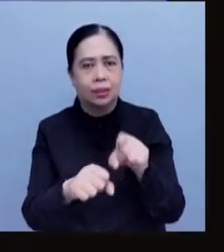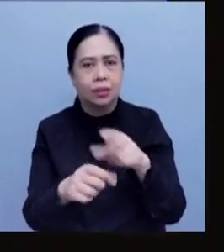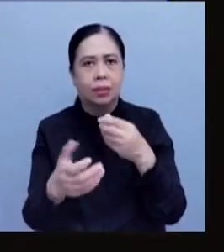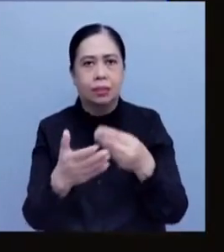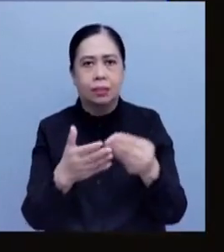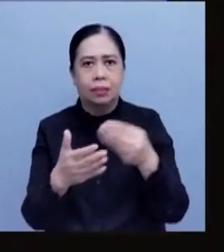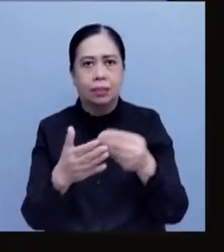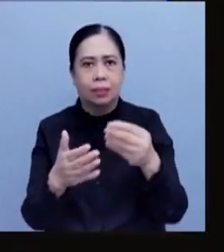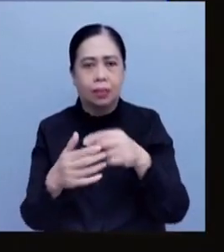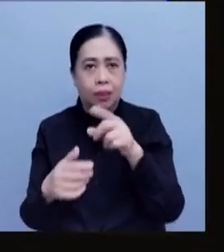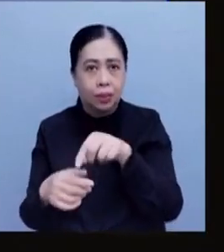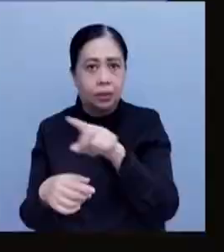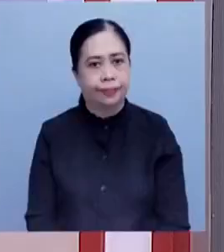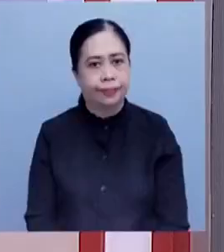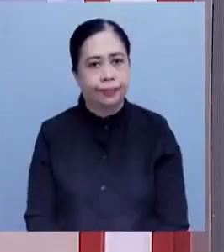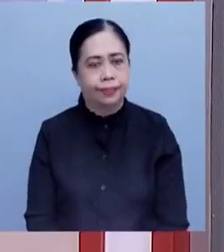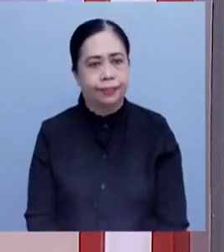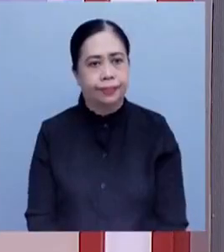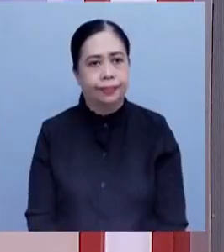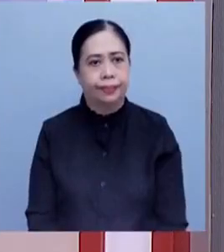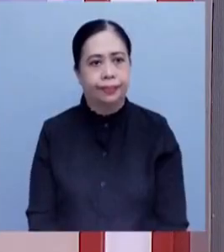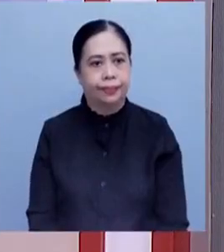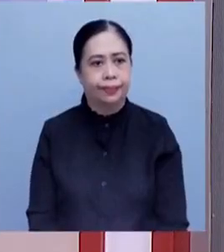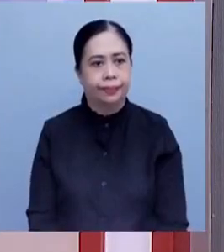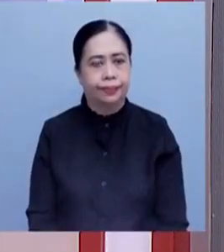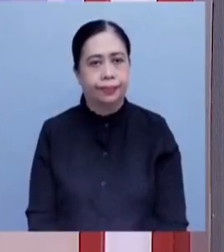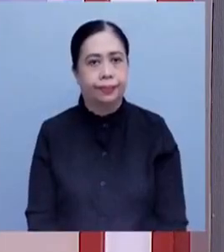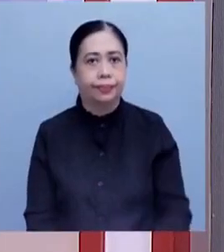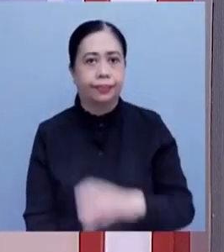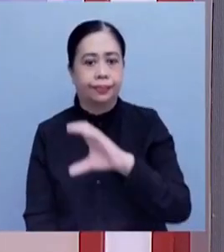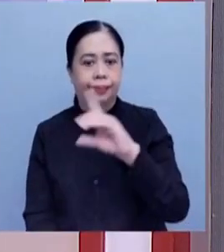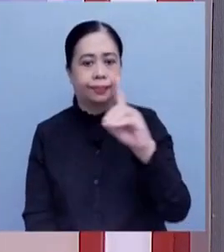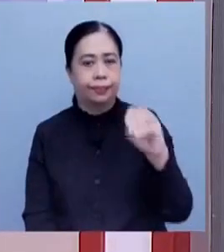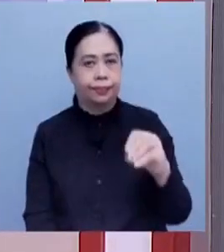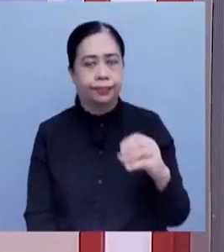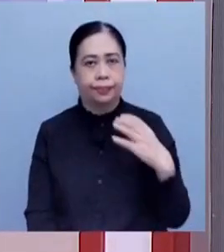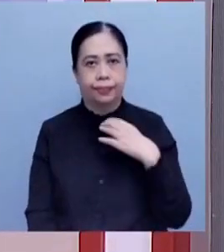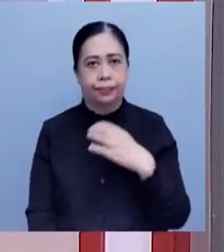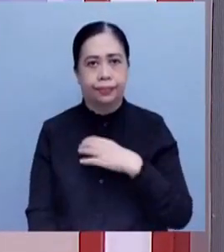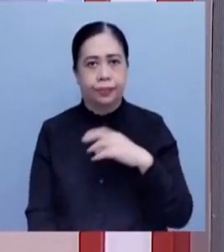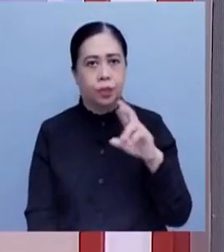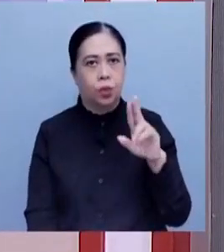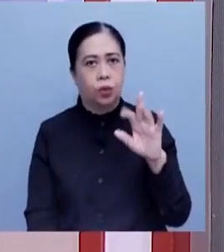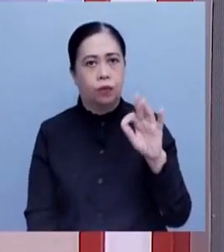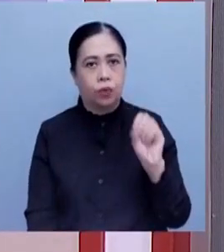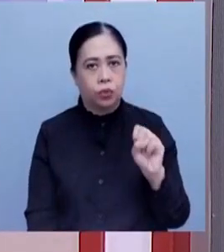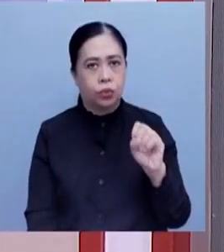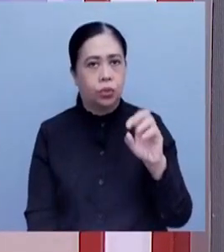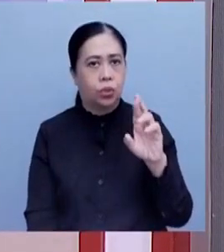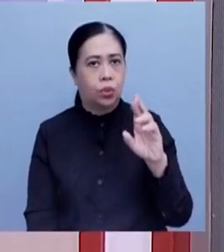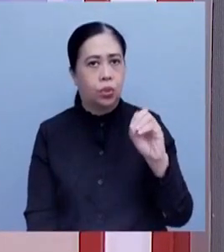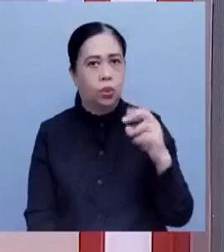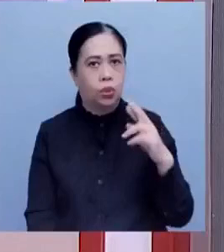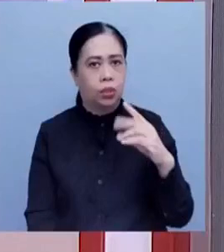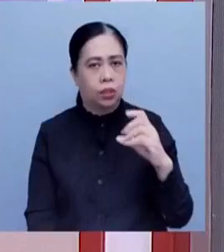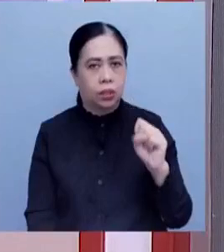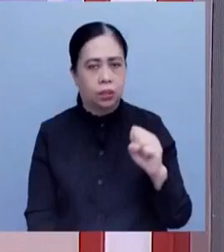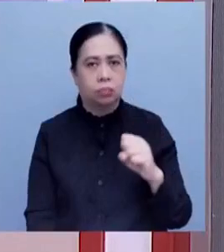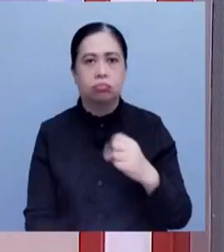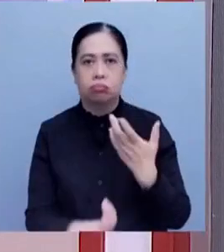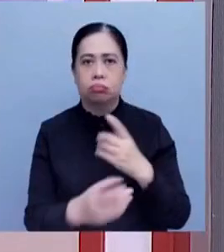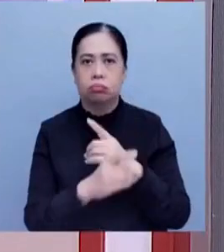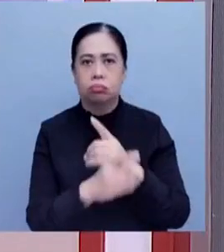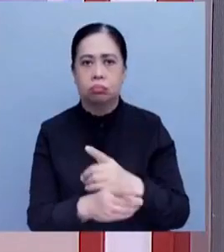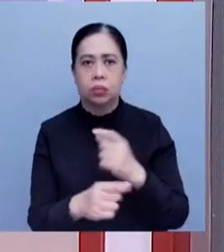test kits would not have materialized. Cagayan de Oro Representative Rufus Rodriguez defending the Universal Access to Quality